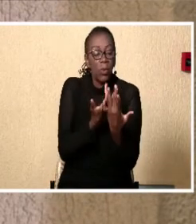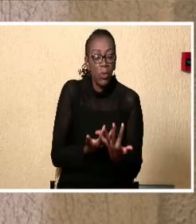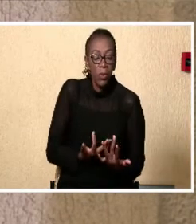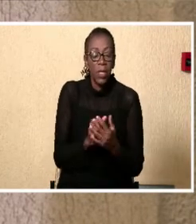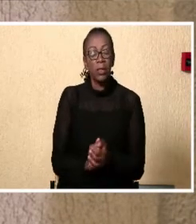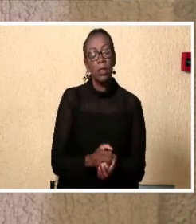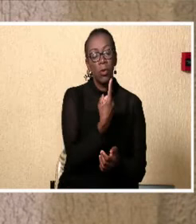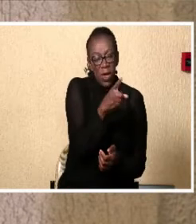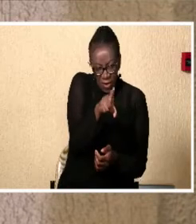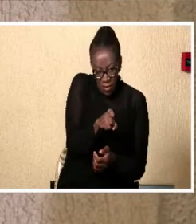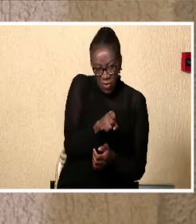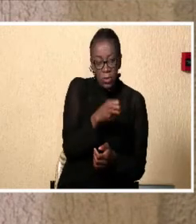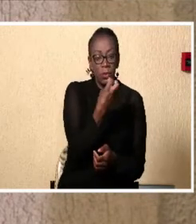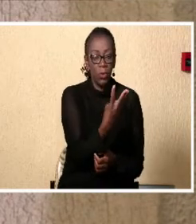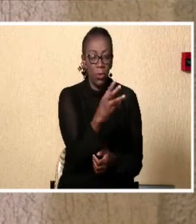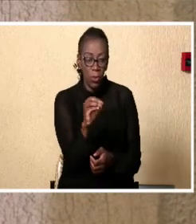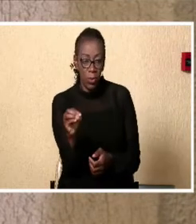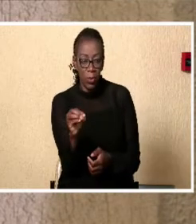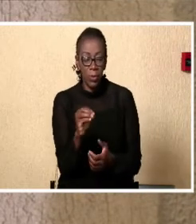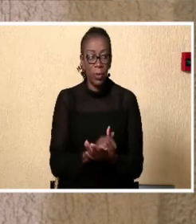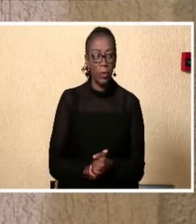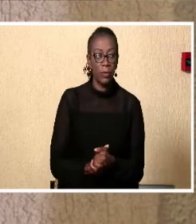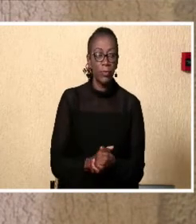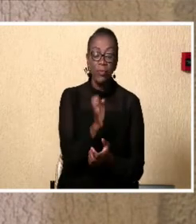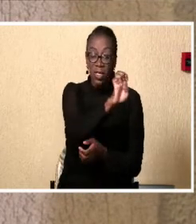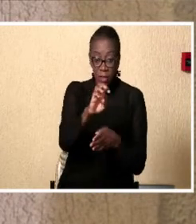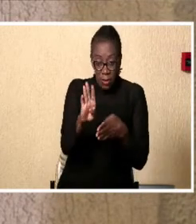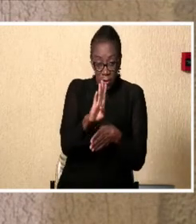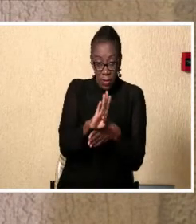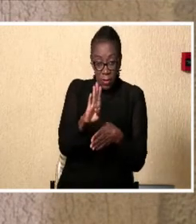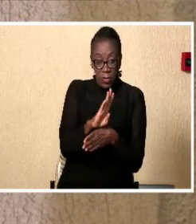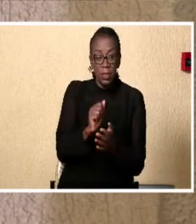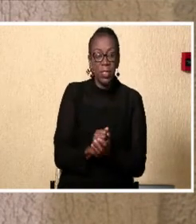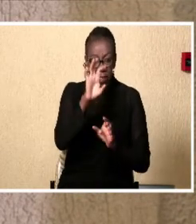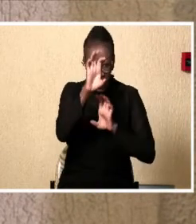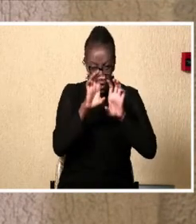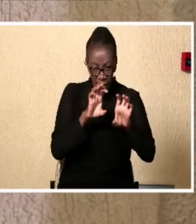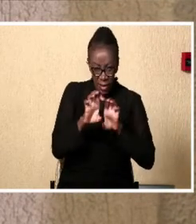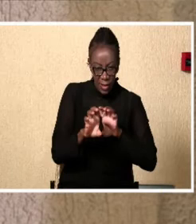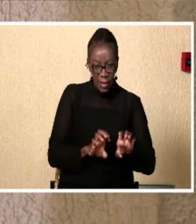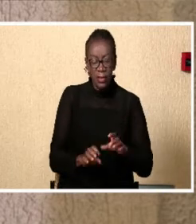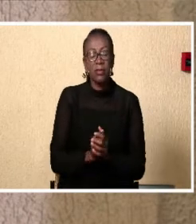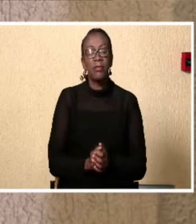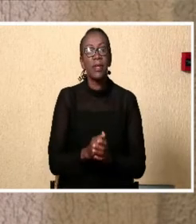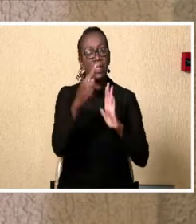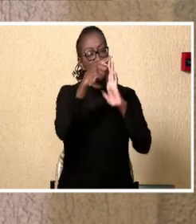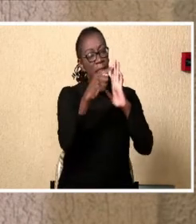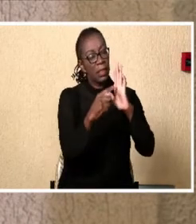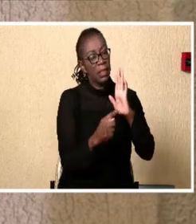All right. So these business operators, of course, you know that they are they are listed. It comes all the way